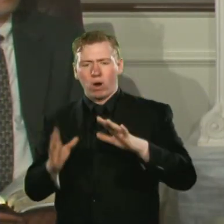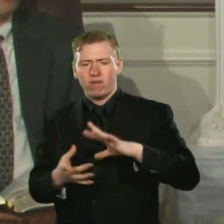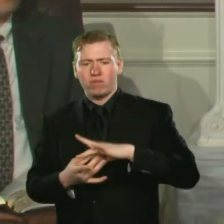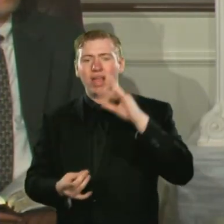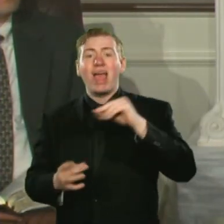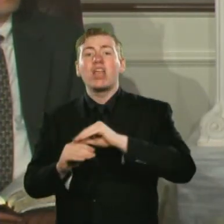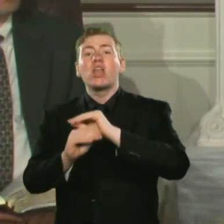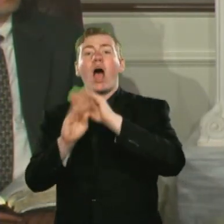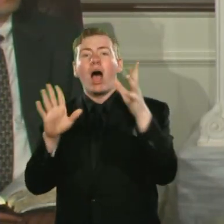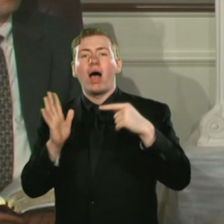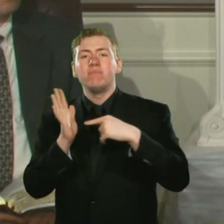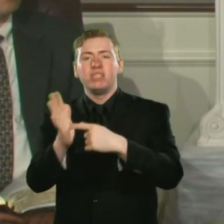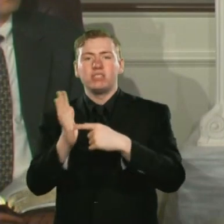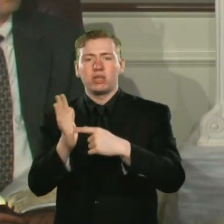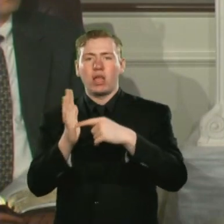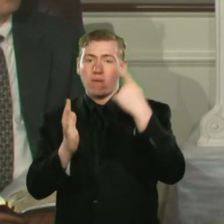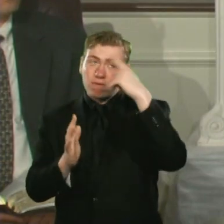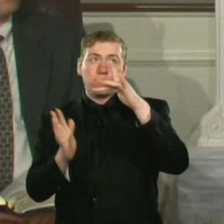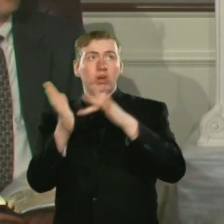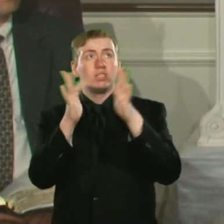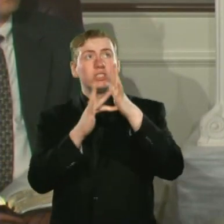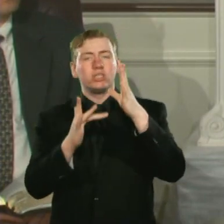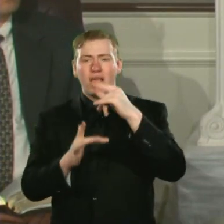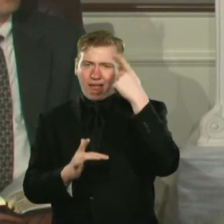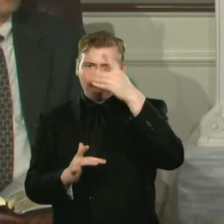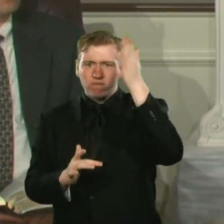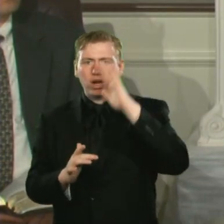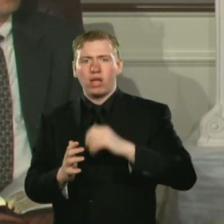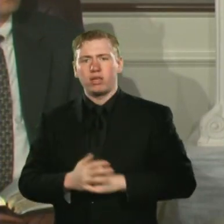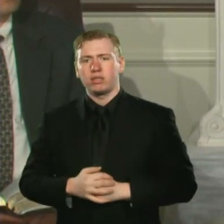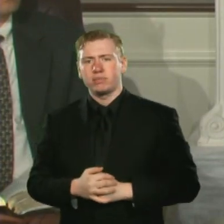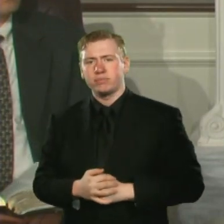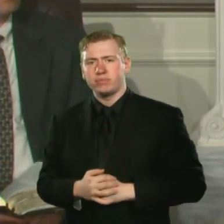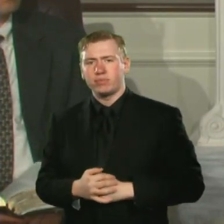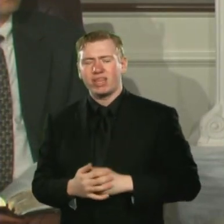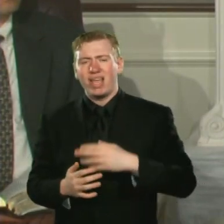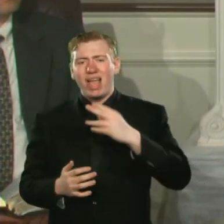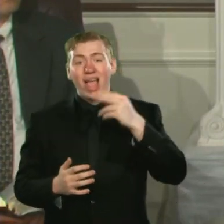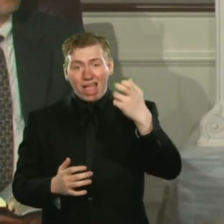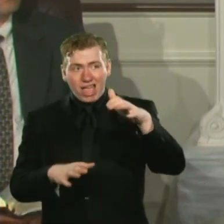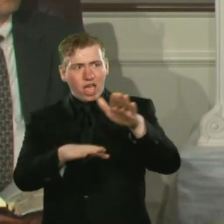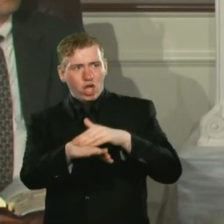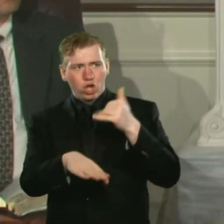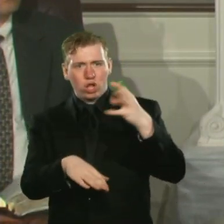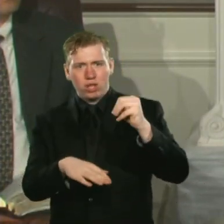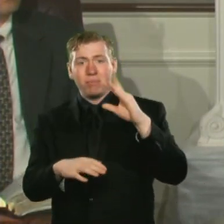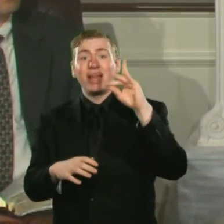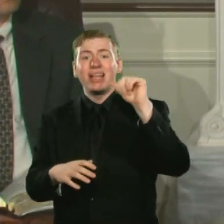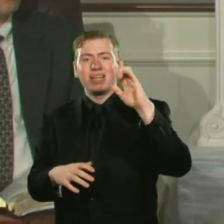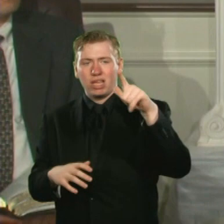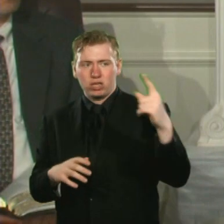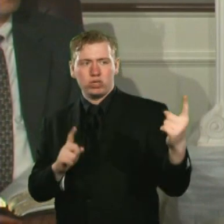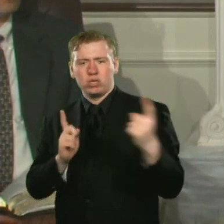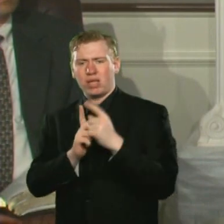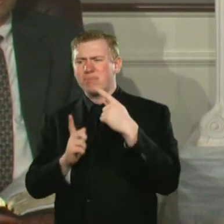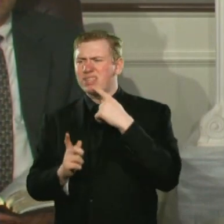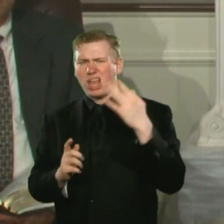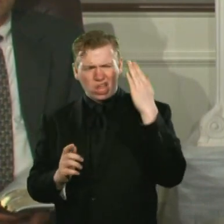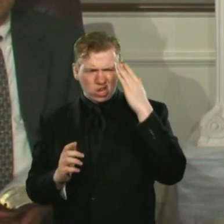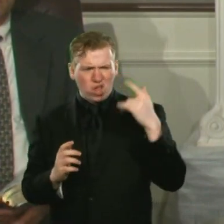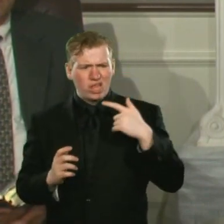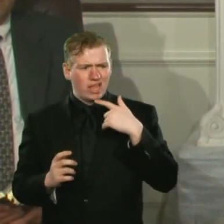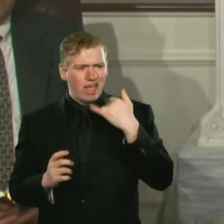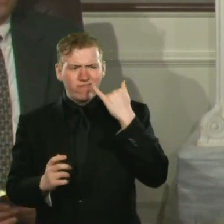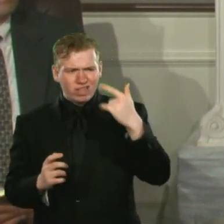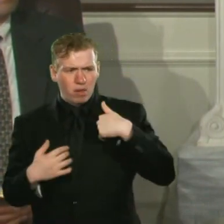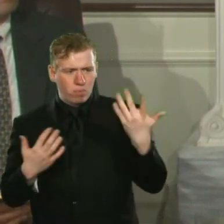obvious testimony for Jesus and for God. And he called him. And Daniel came. He said, if you'll tell me what's going on, I'll give you